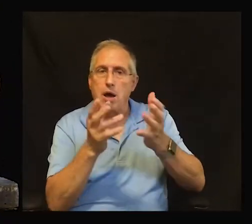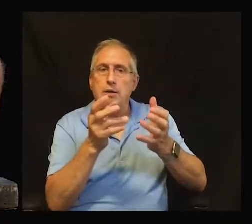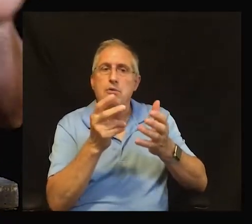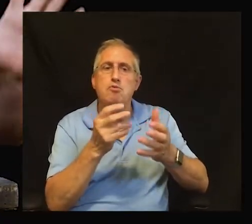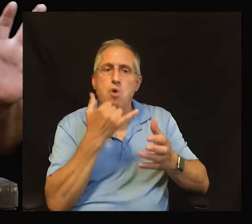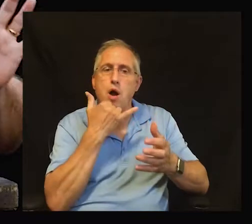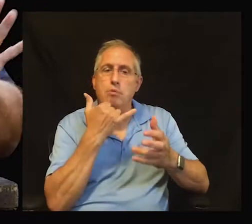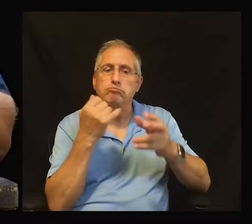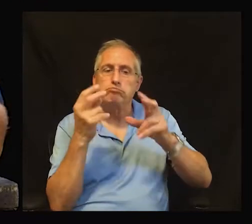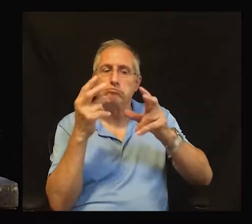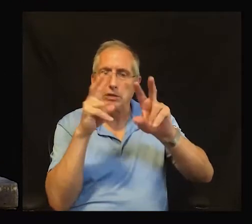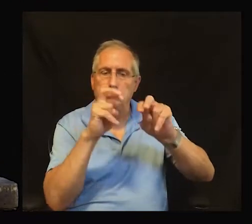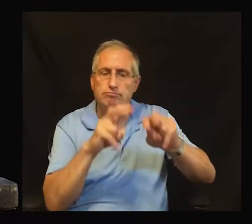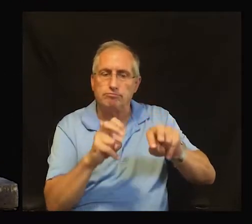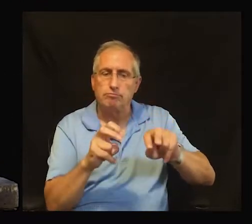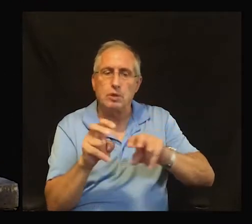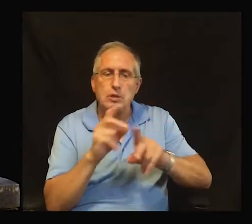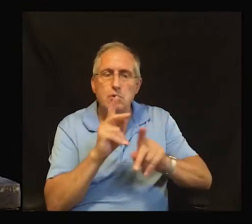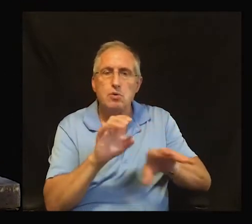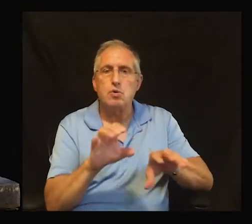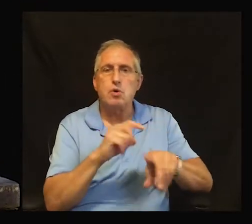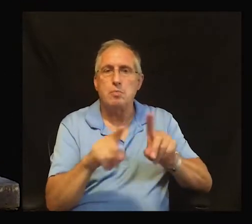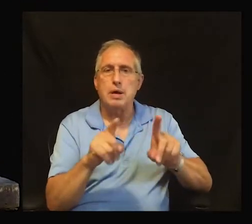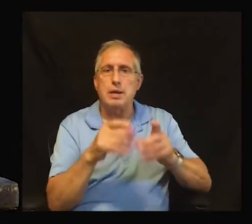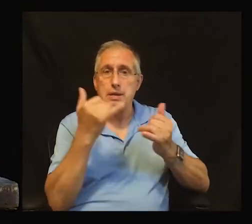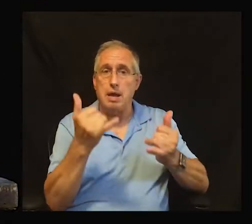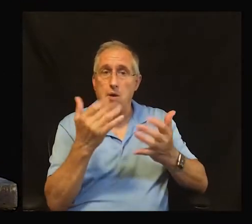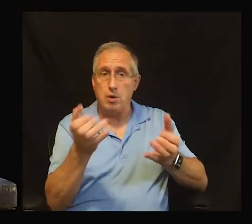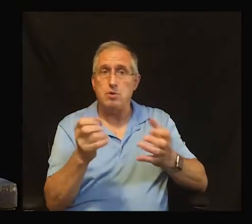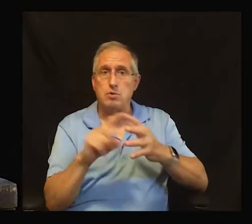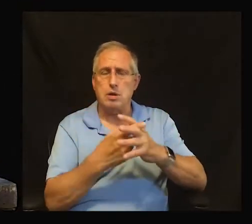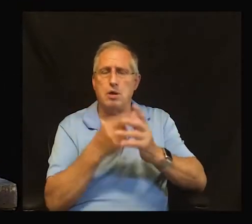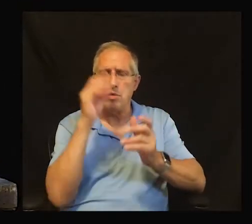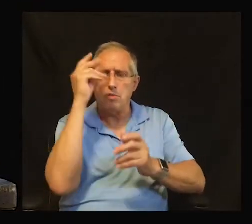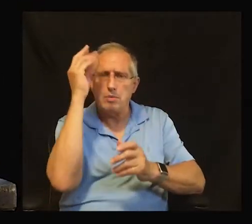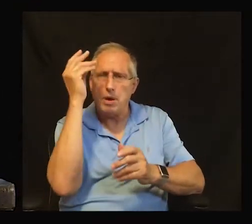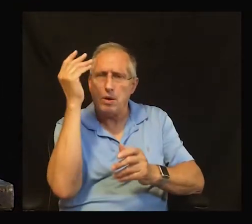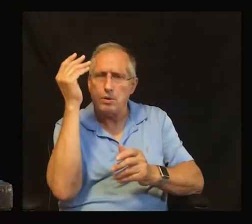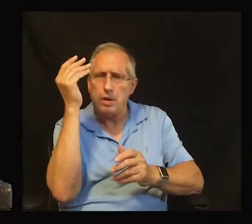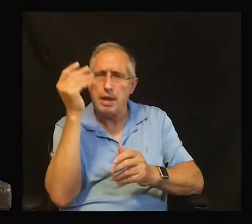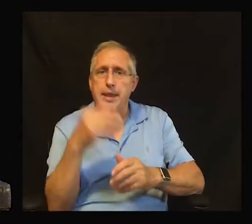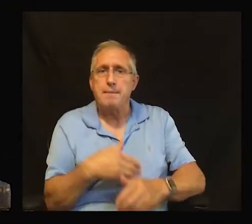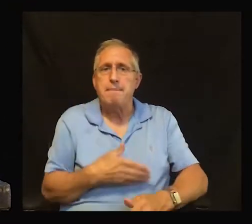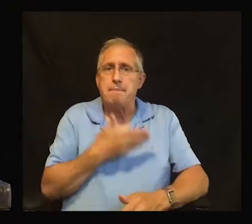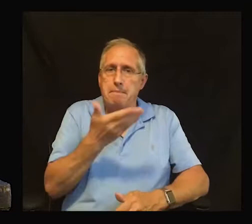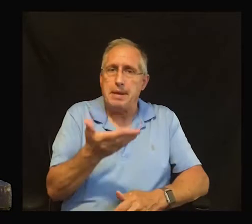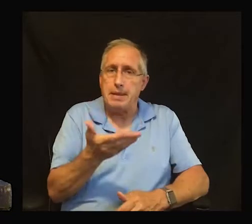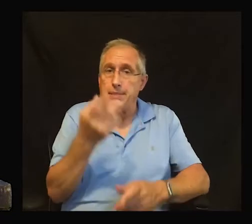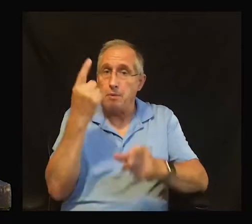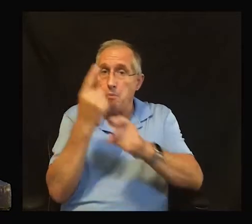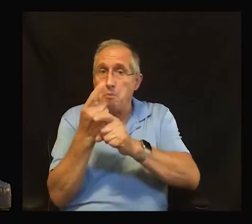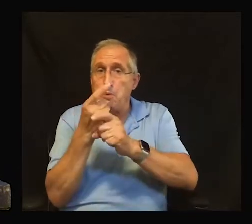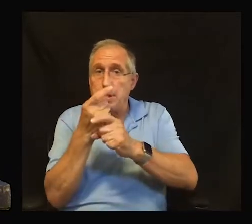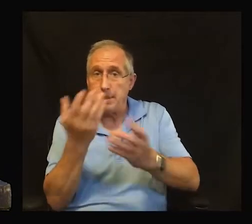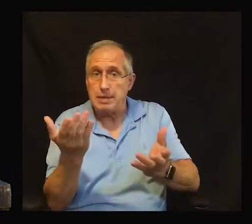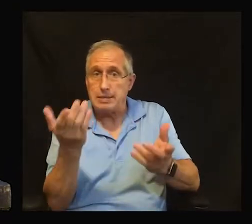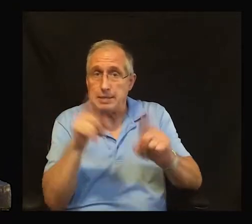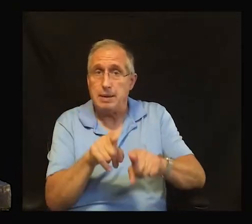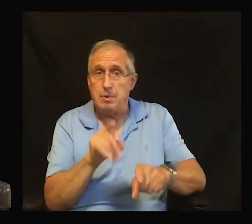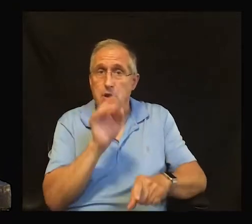are wrong. Don't not deal with them. Paul's saying, now I want you to begin to think about and I want you to admit the right things that are